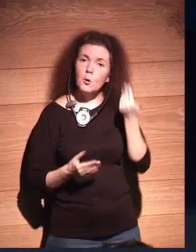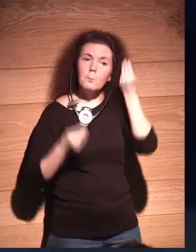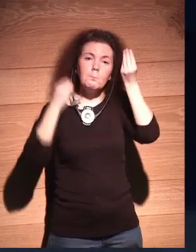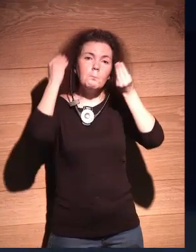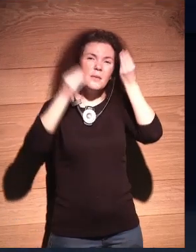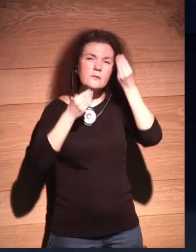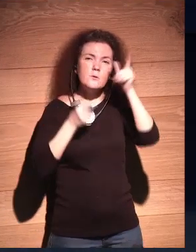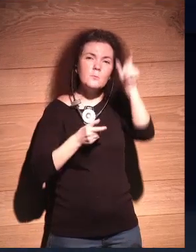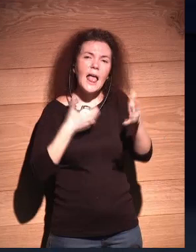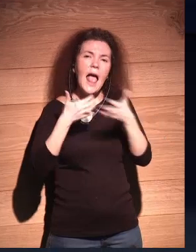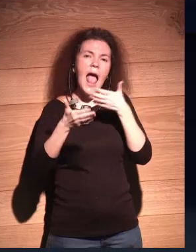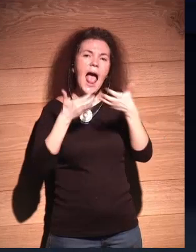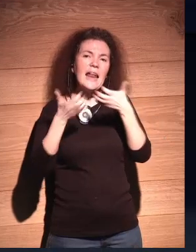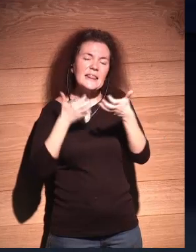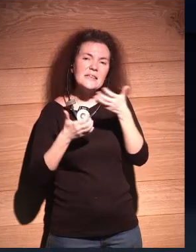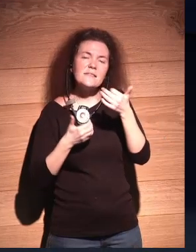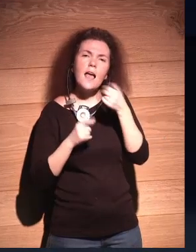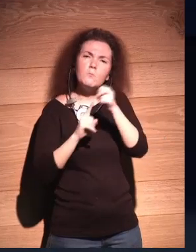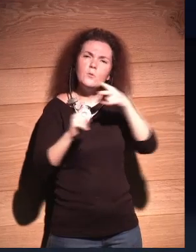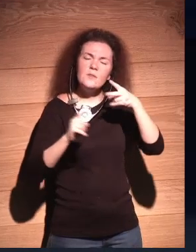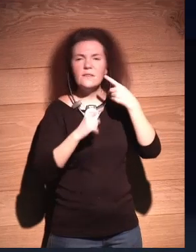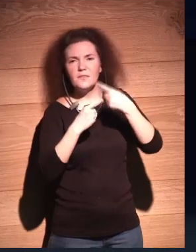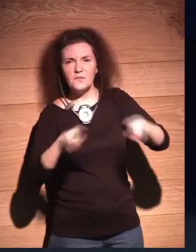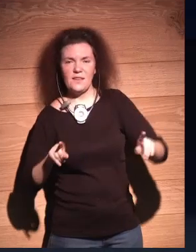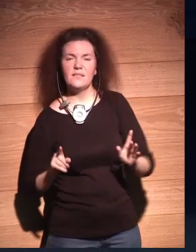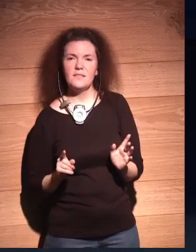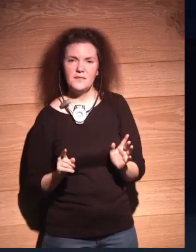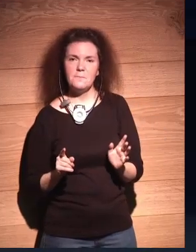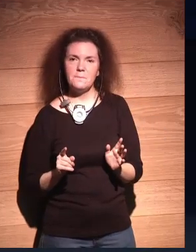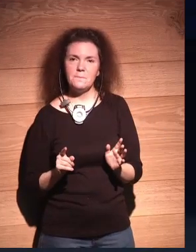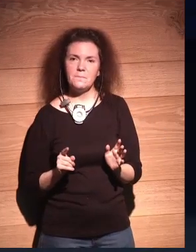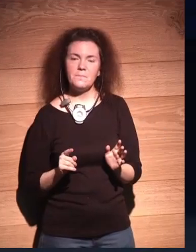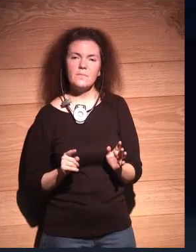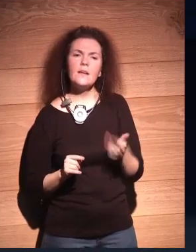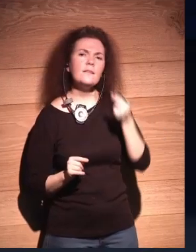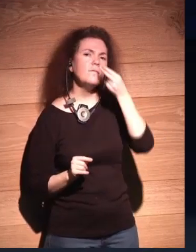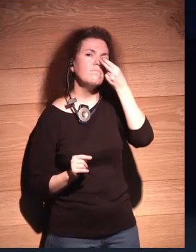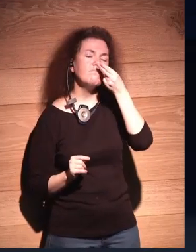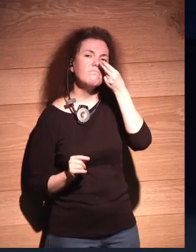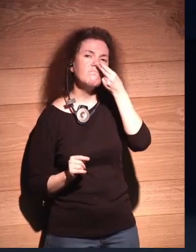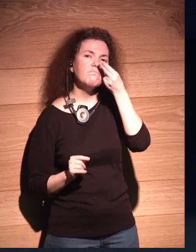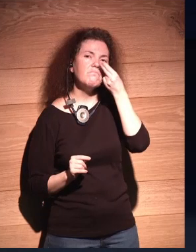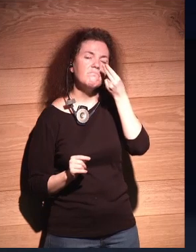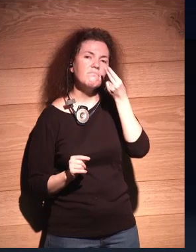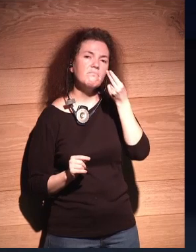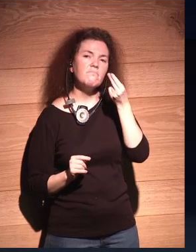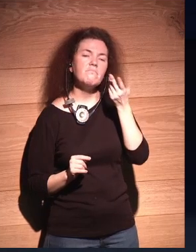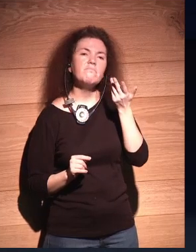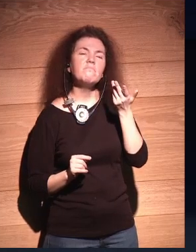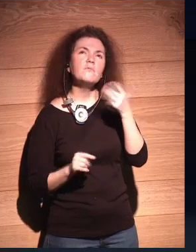different point of view, and it would be an interesting way to